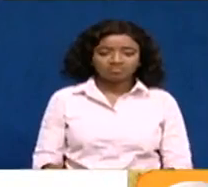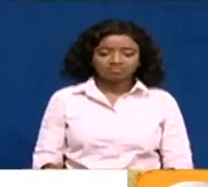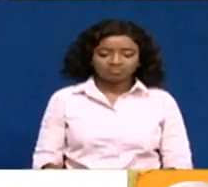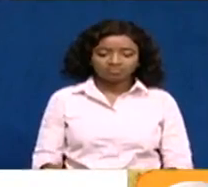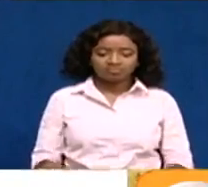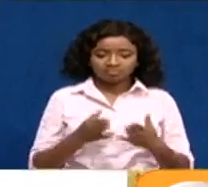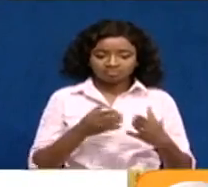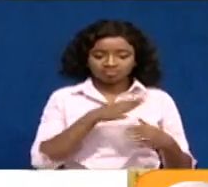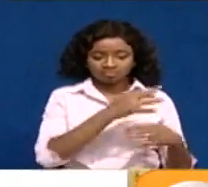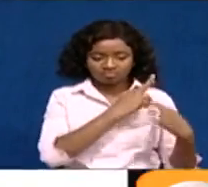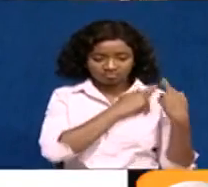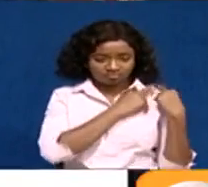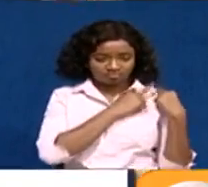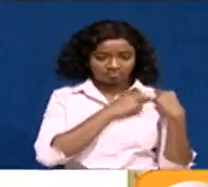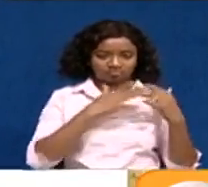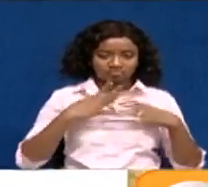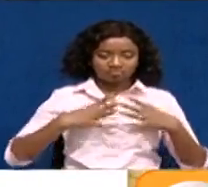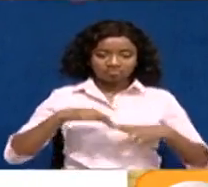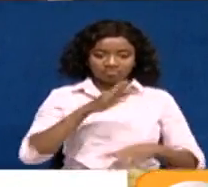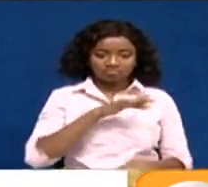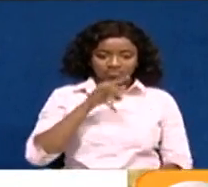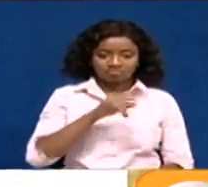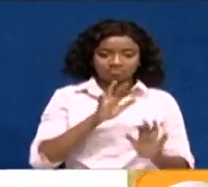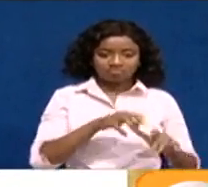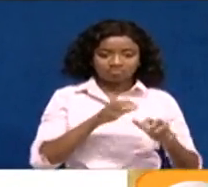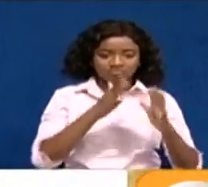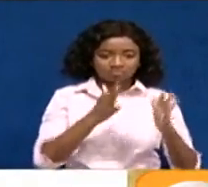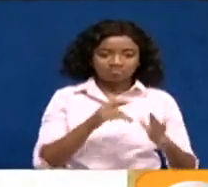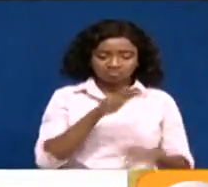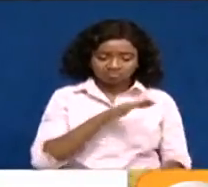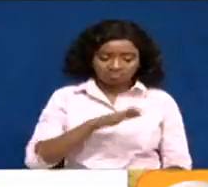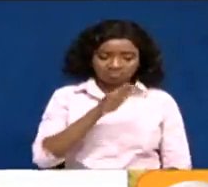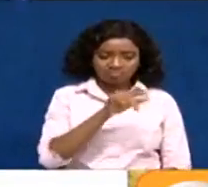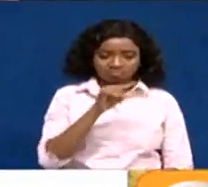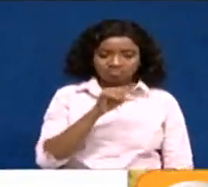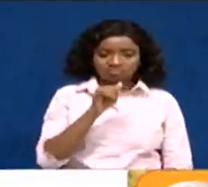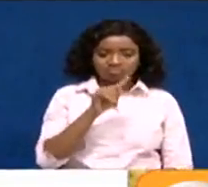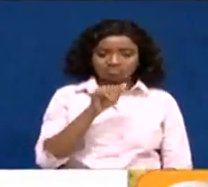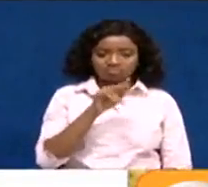now your duty as the people and farmers of this county. Just get organized.